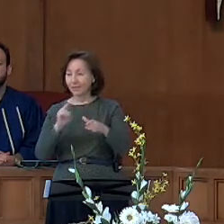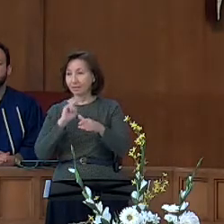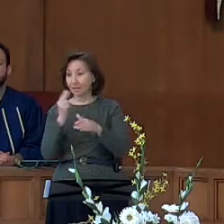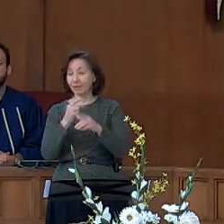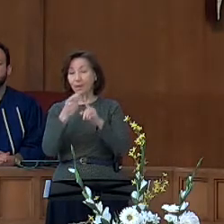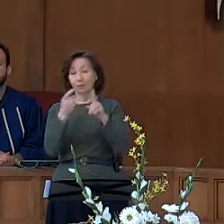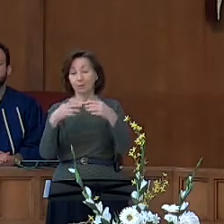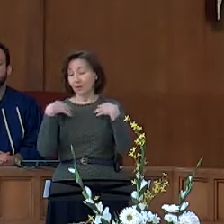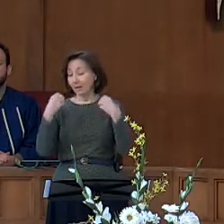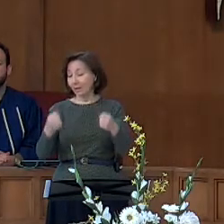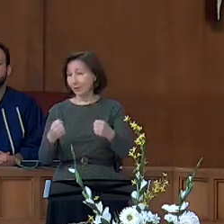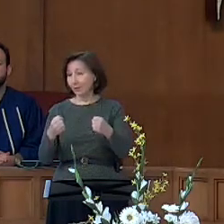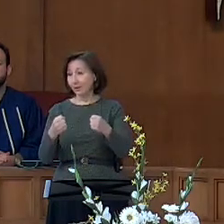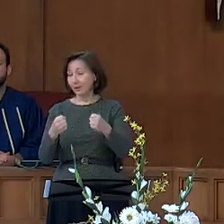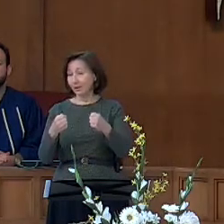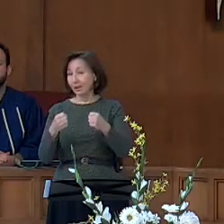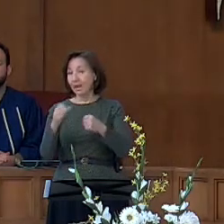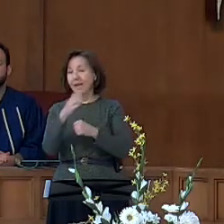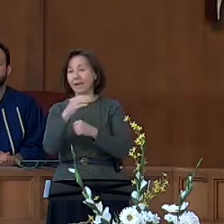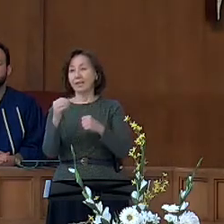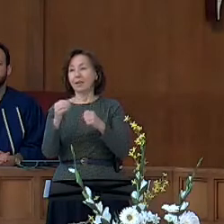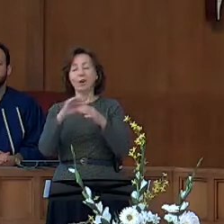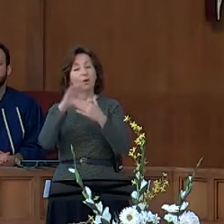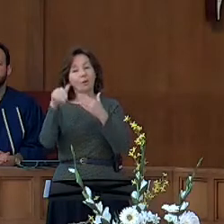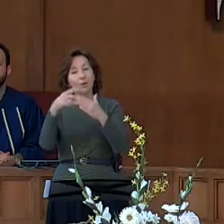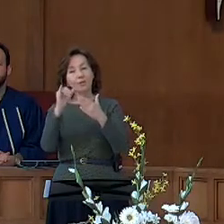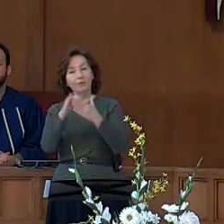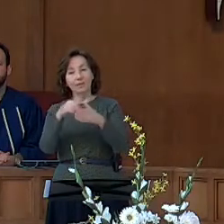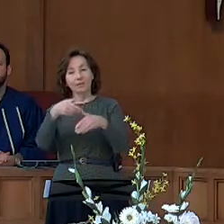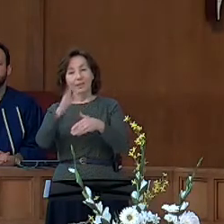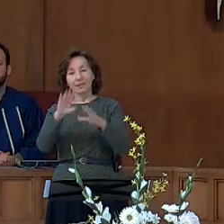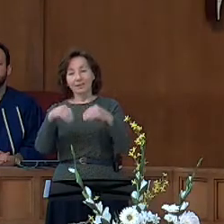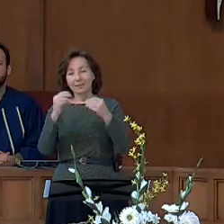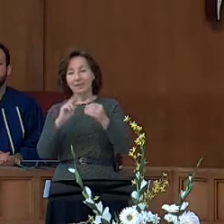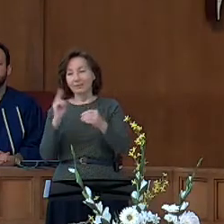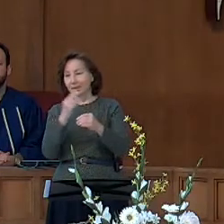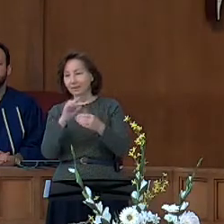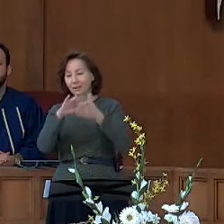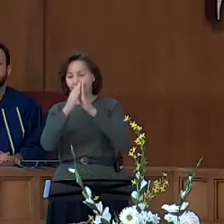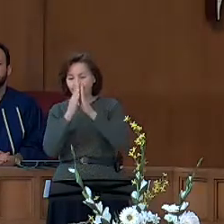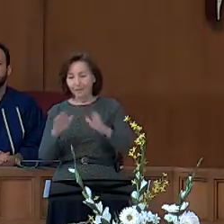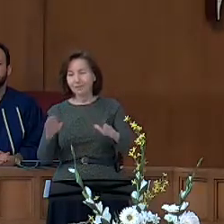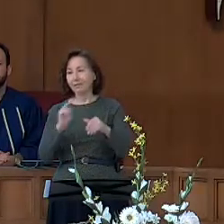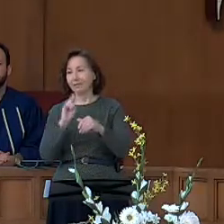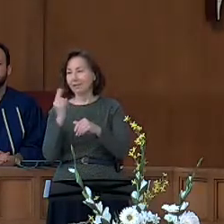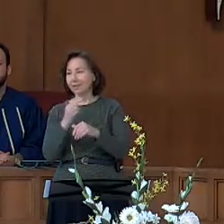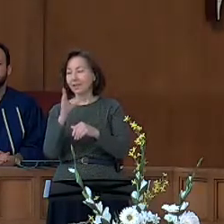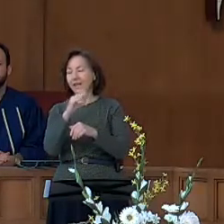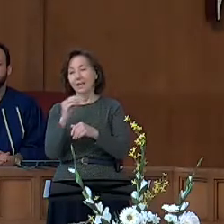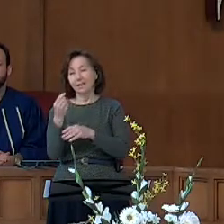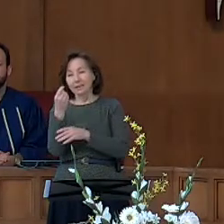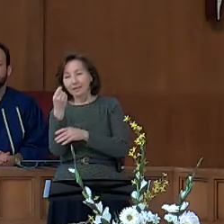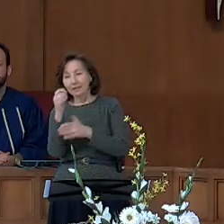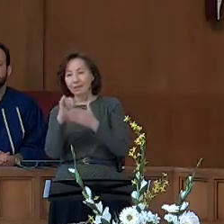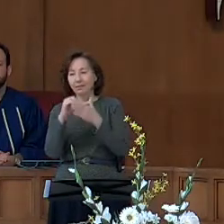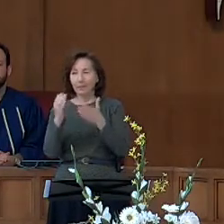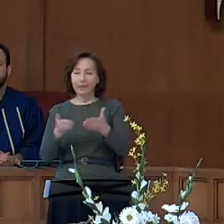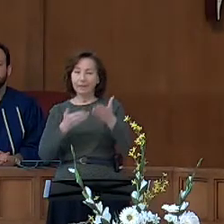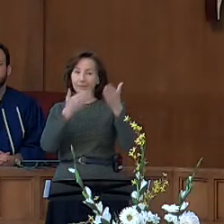from our health and strength and just all that God has given us and all God has blessed us and the little that we give back